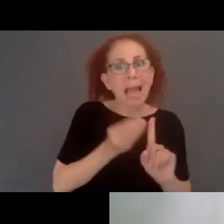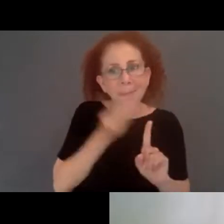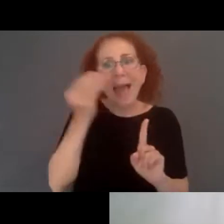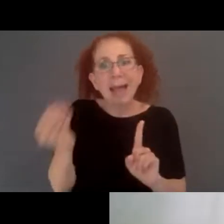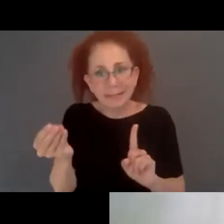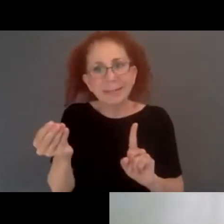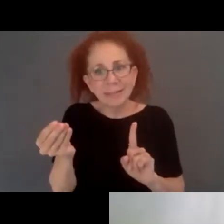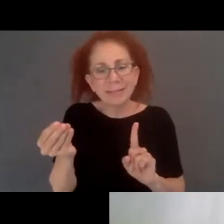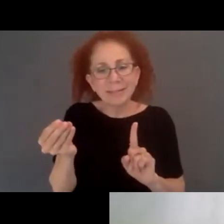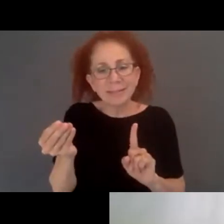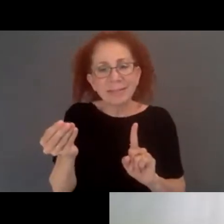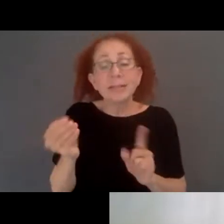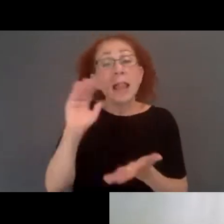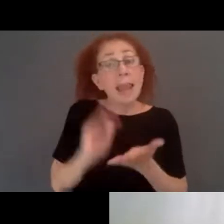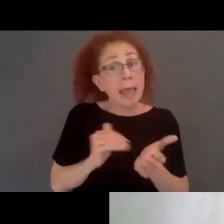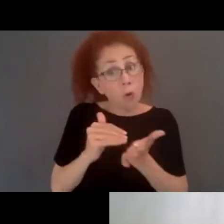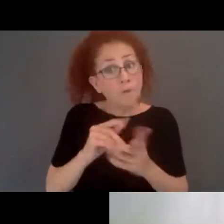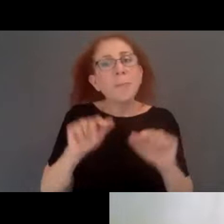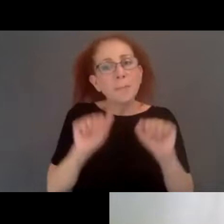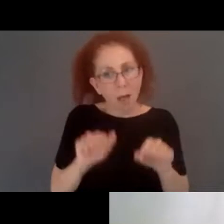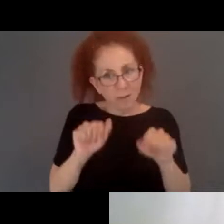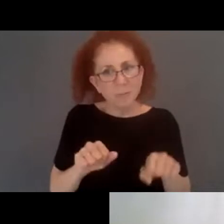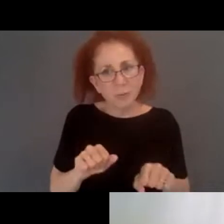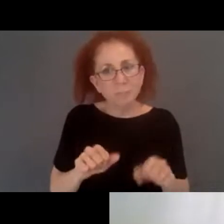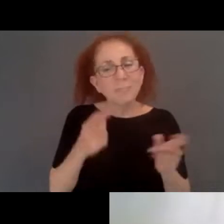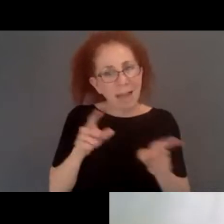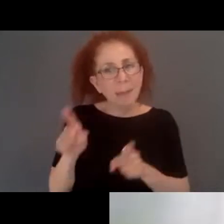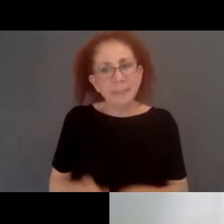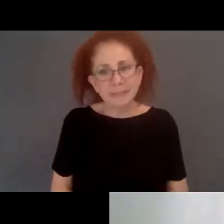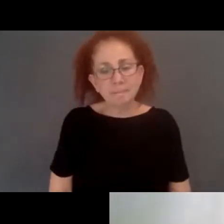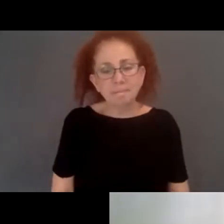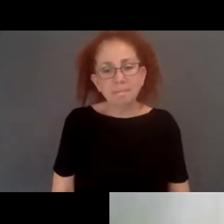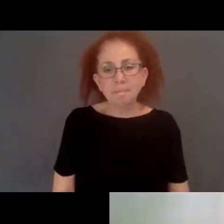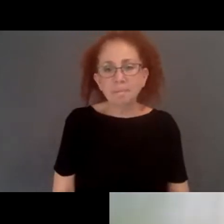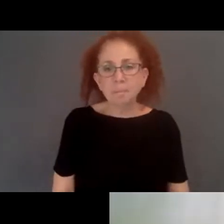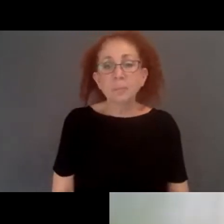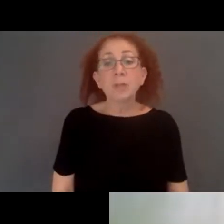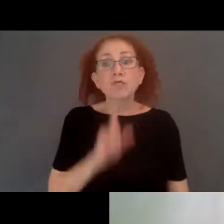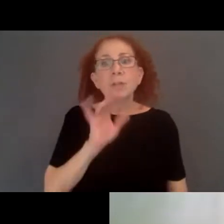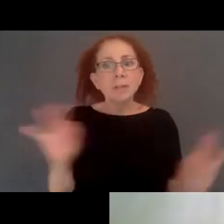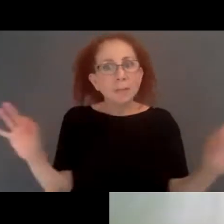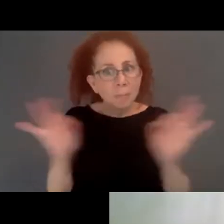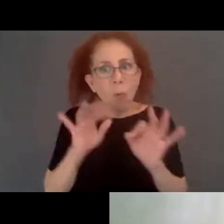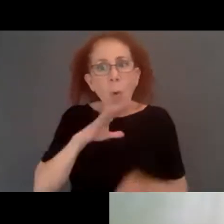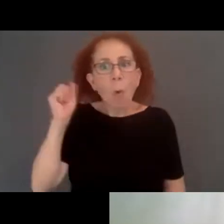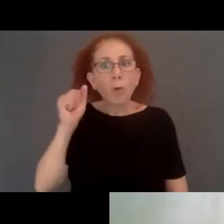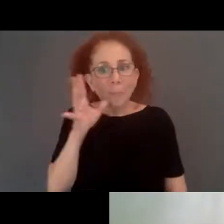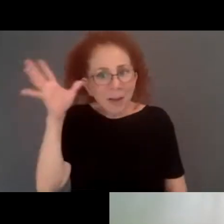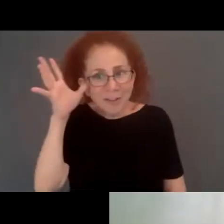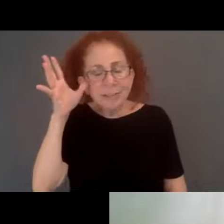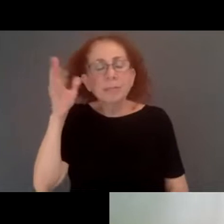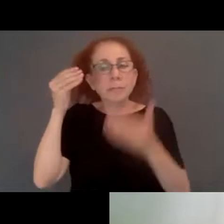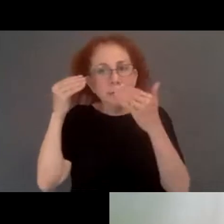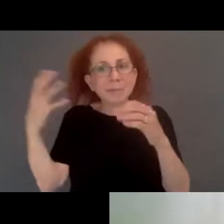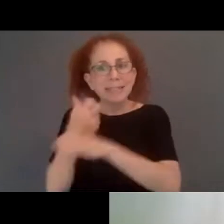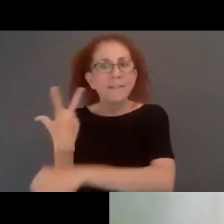members less often, but it's possible, and it does happen. So really important to get those elderly